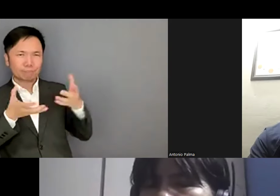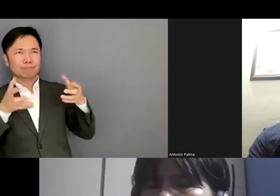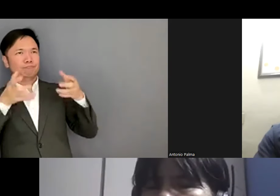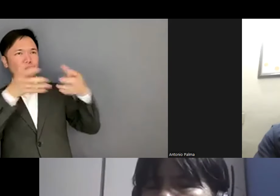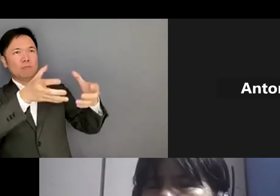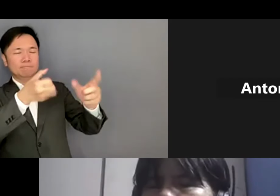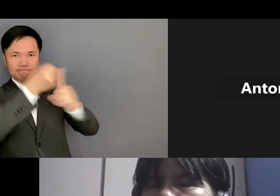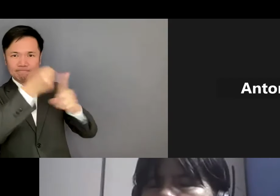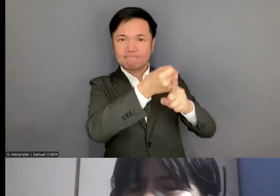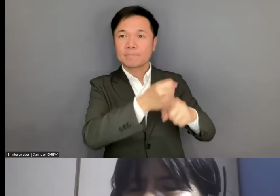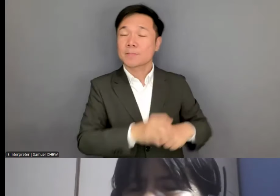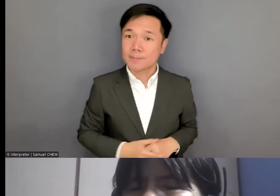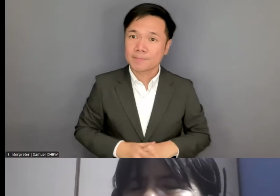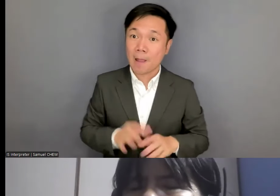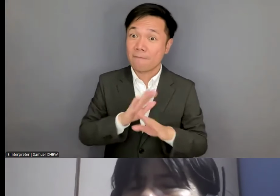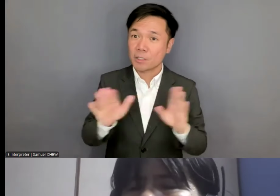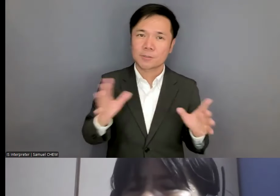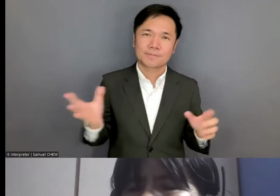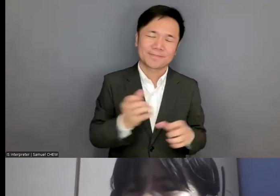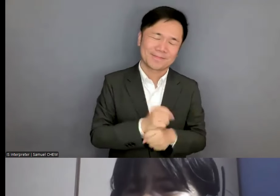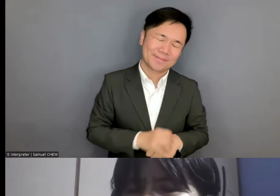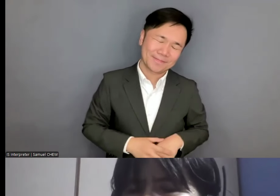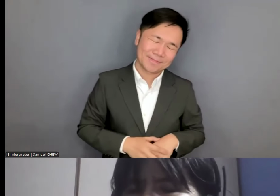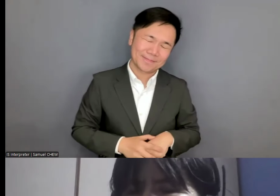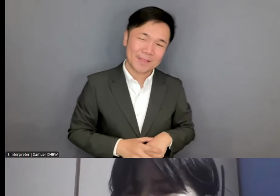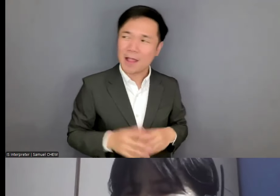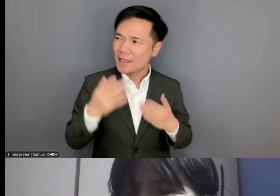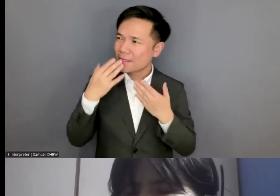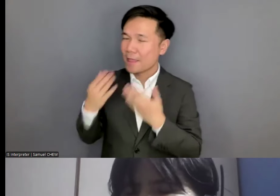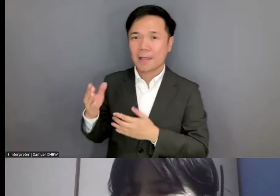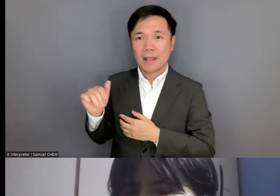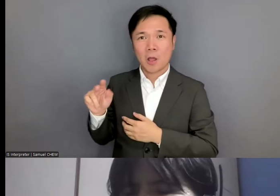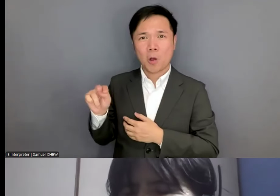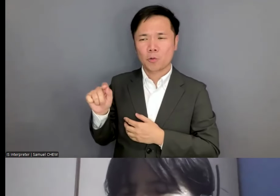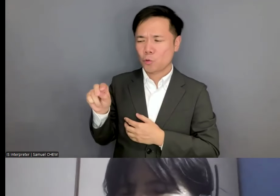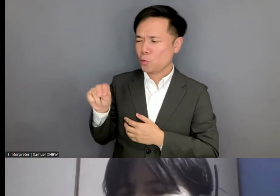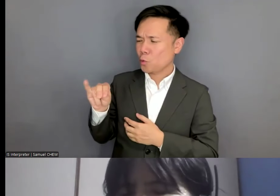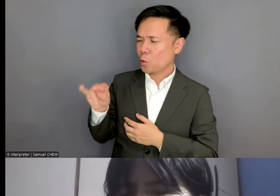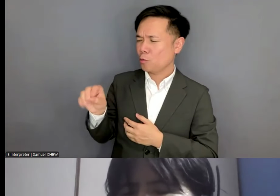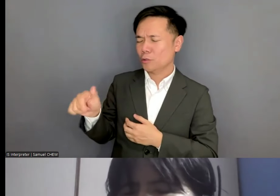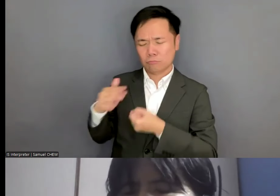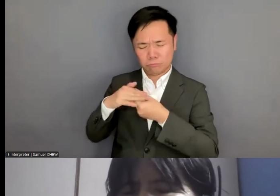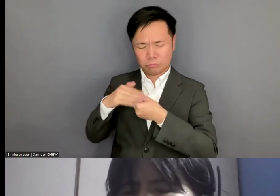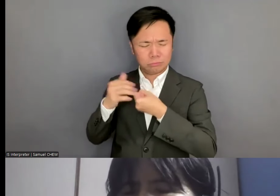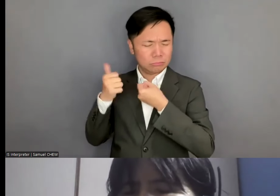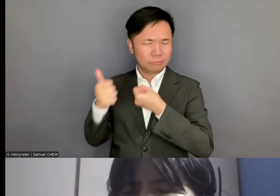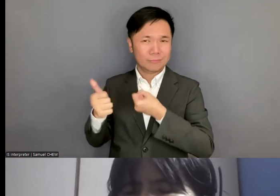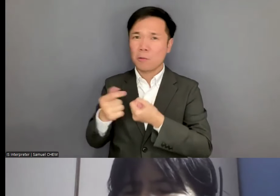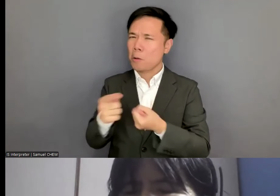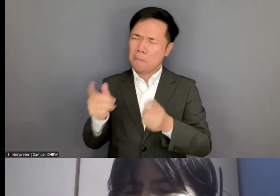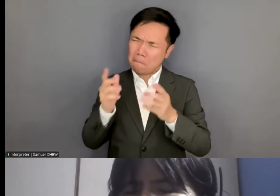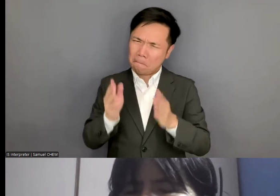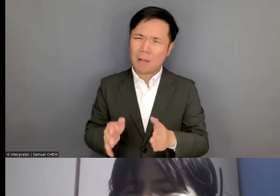Wonderful. Thank you so much, Antonio. I'm so glad we got the audio to work because I couldn't agree more, and that we need to